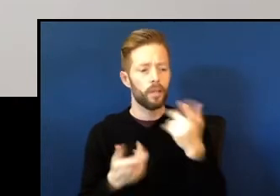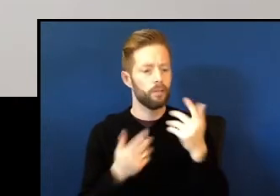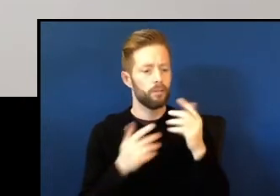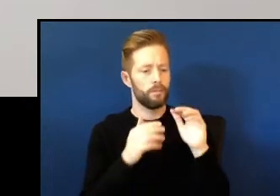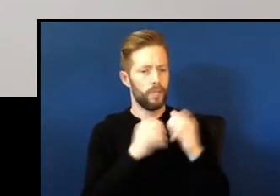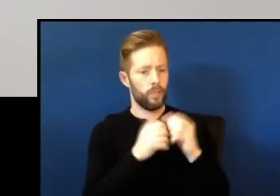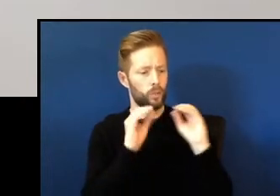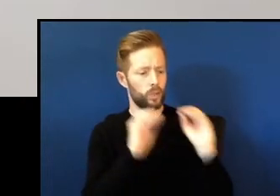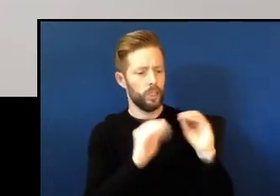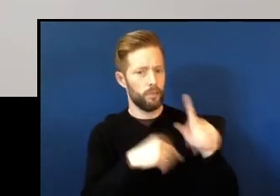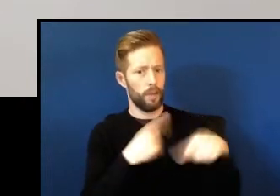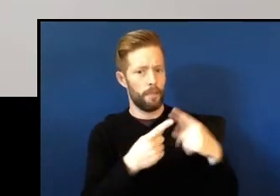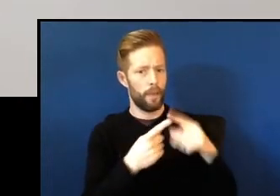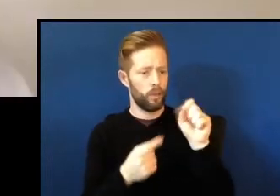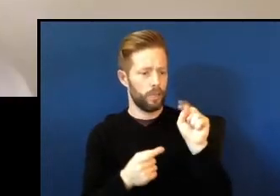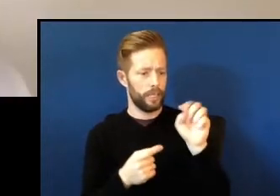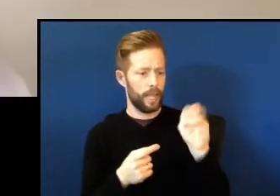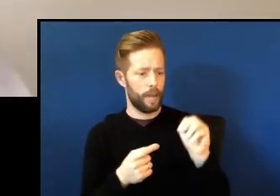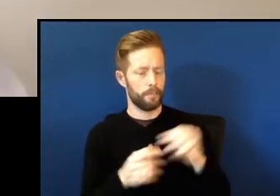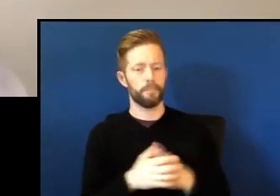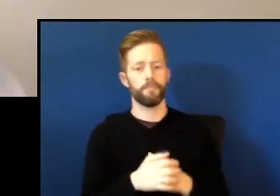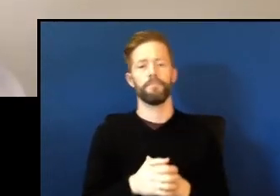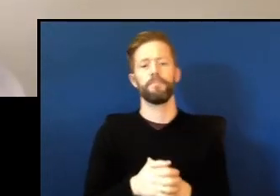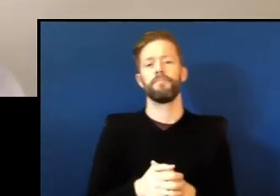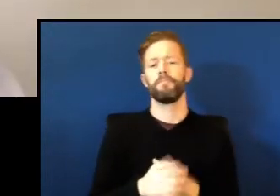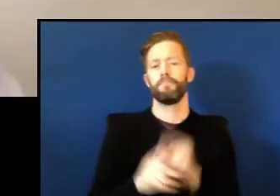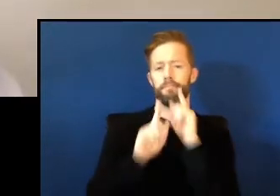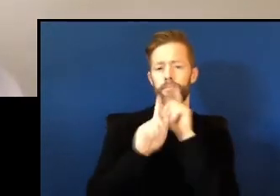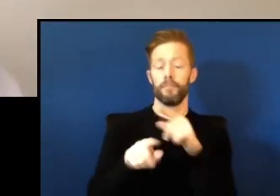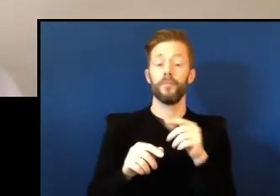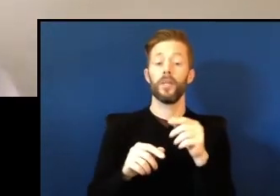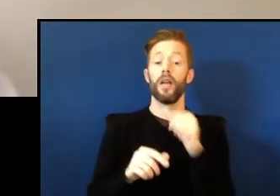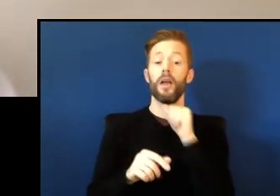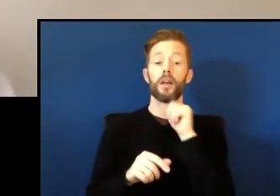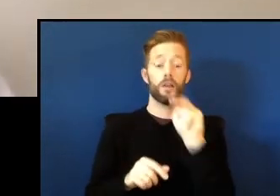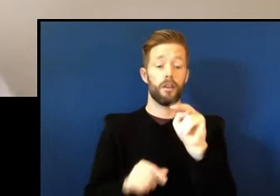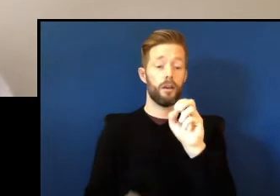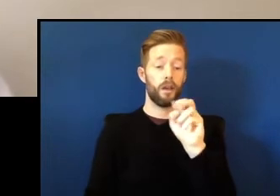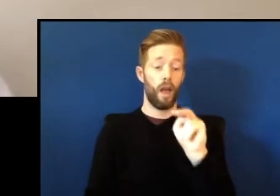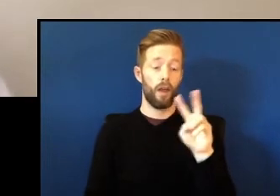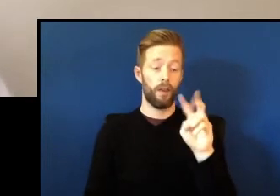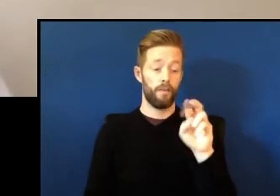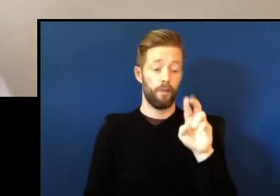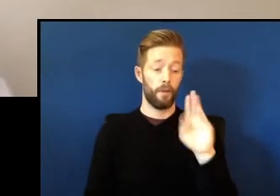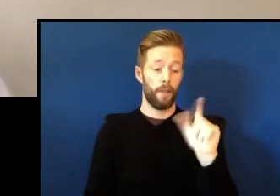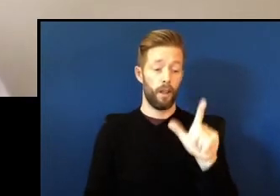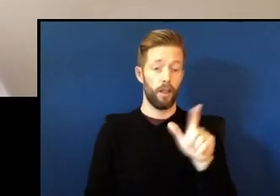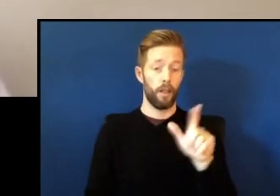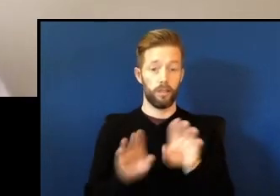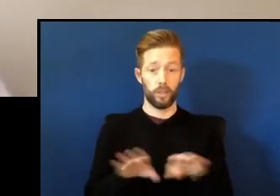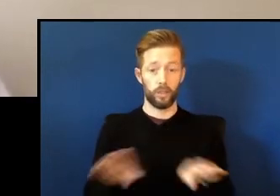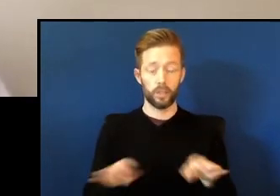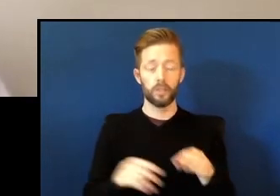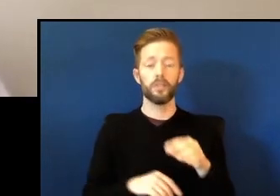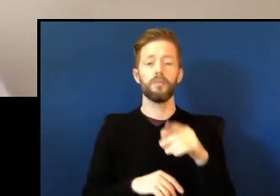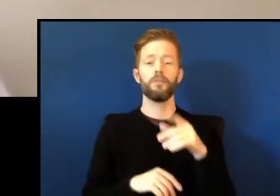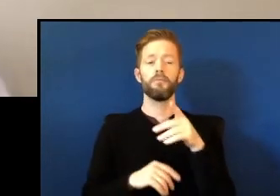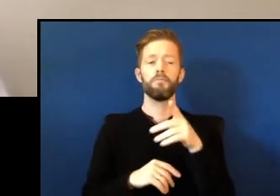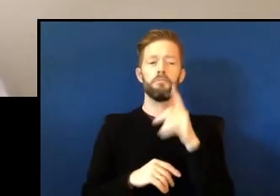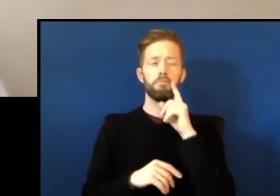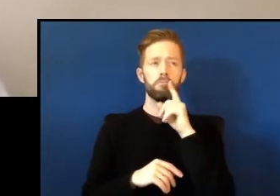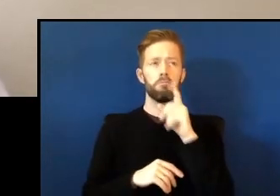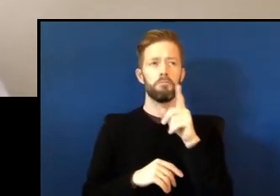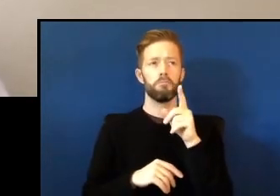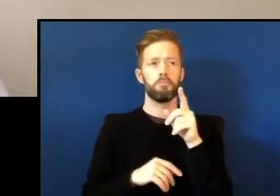about STEM? So with nonverbal children, I like to give them the materials. Basically, it's along the